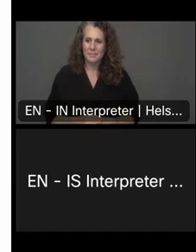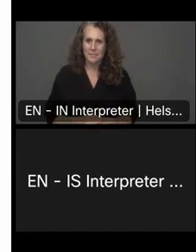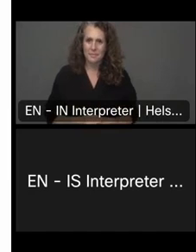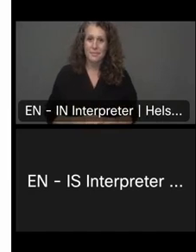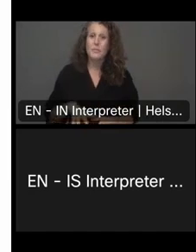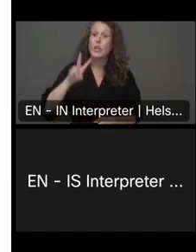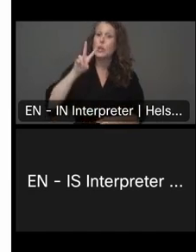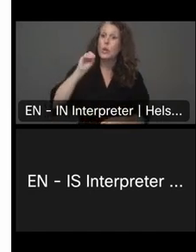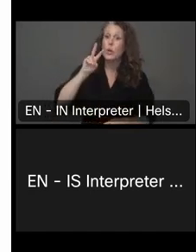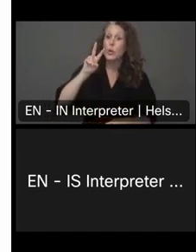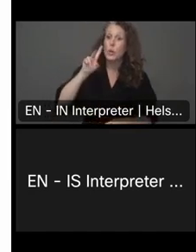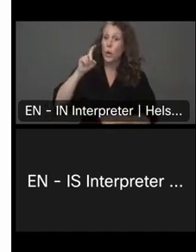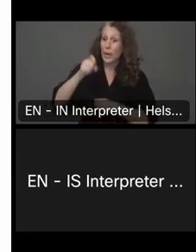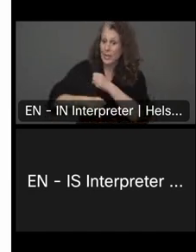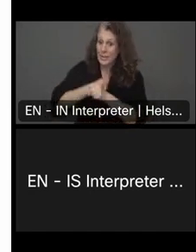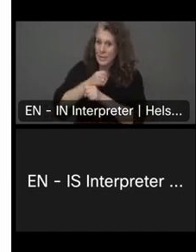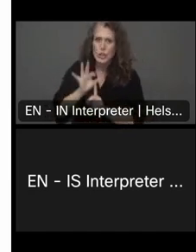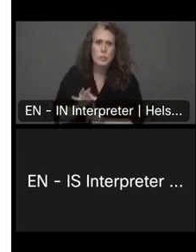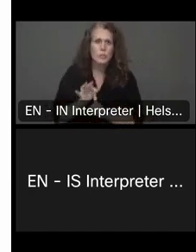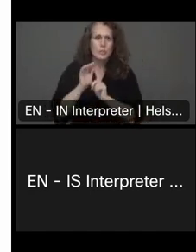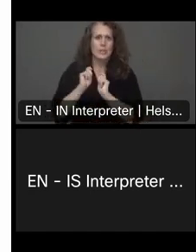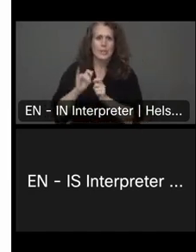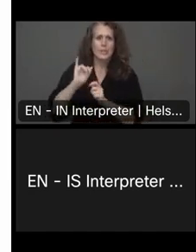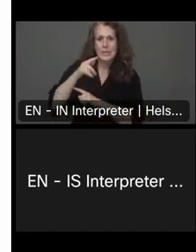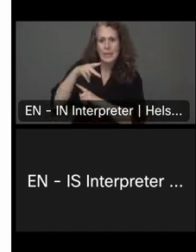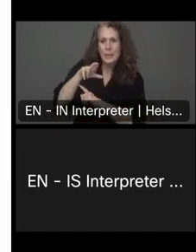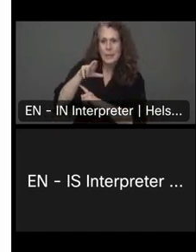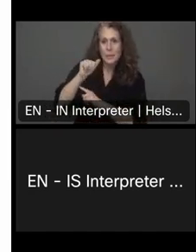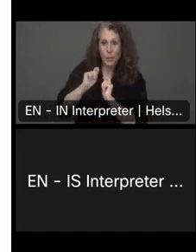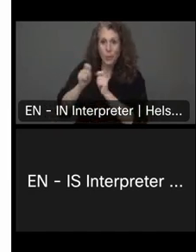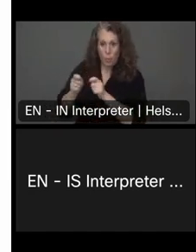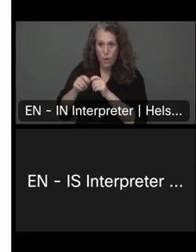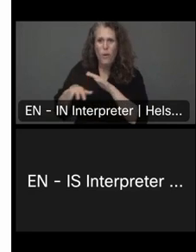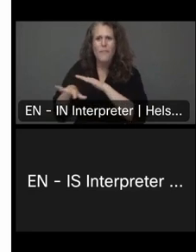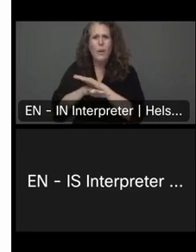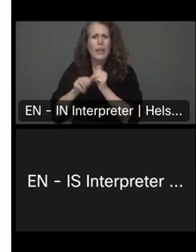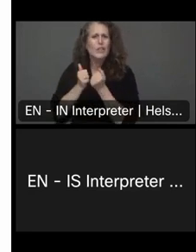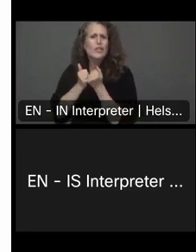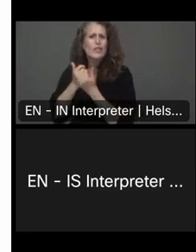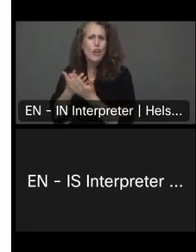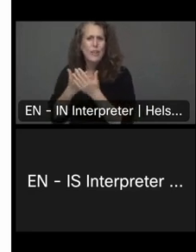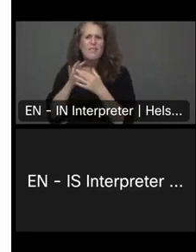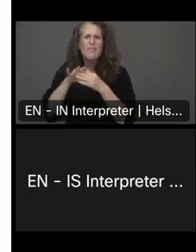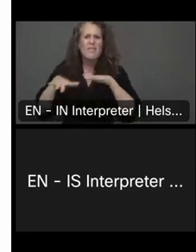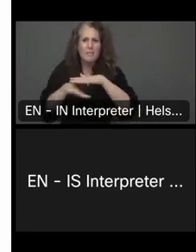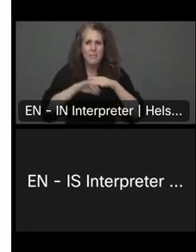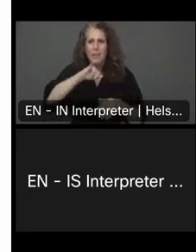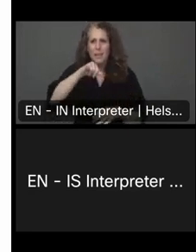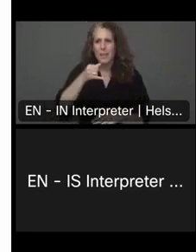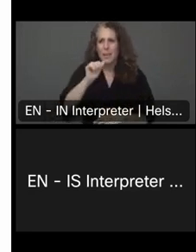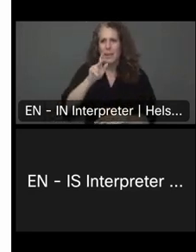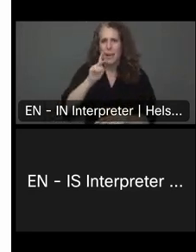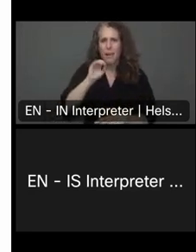2021, a special award, the IPRA Award for Foundational Service in the Field of Pragmatics, went to Jacob L. May